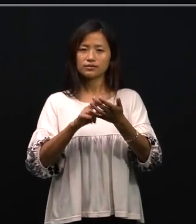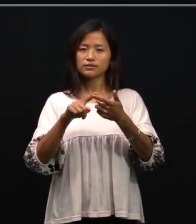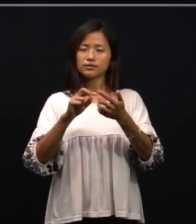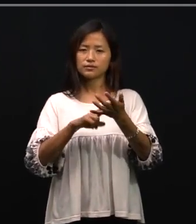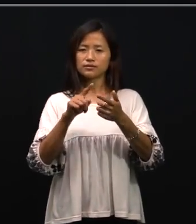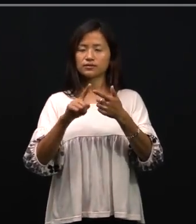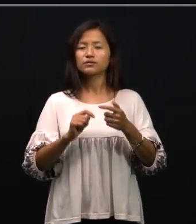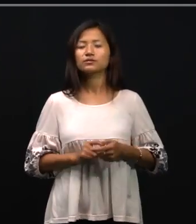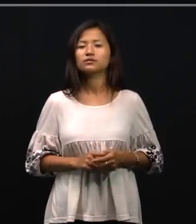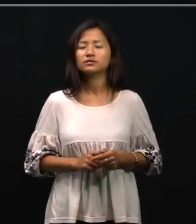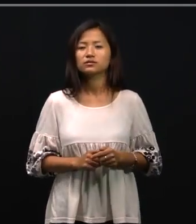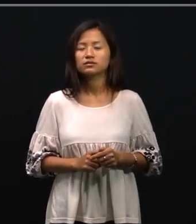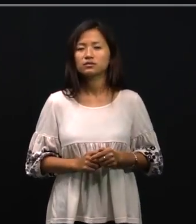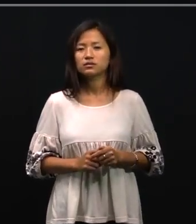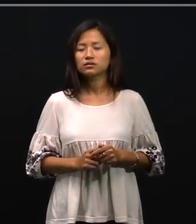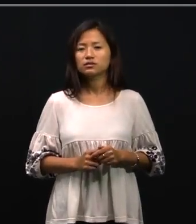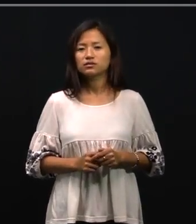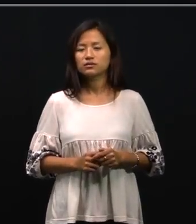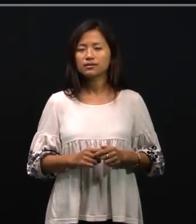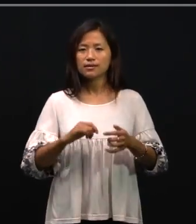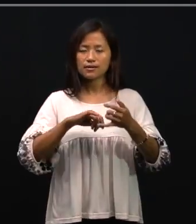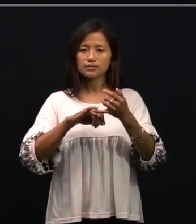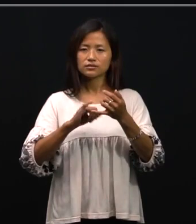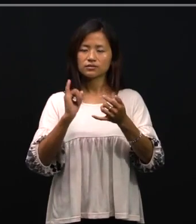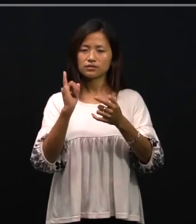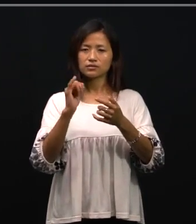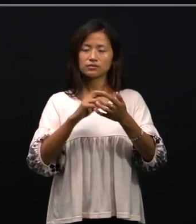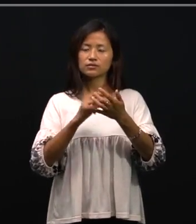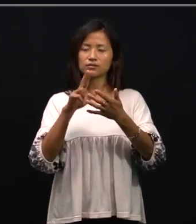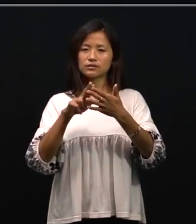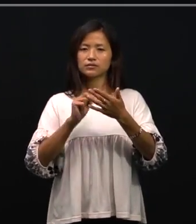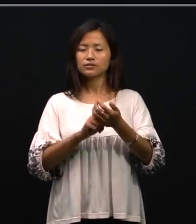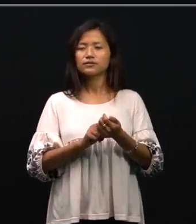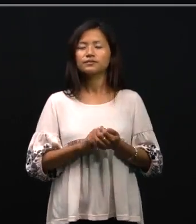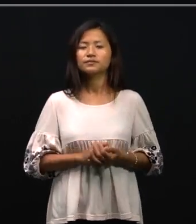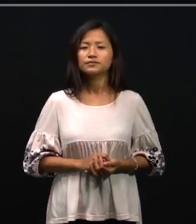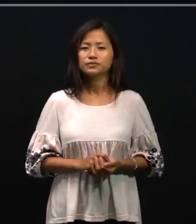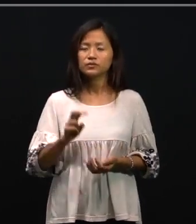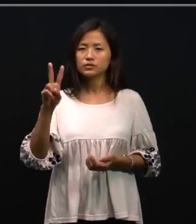nomial nomenclature. So a scientific name consisting of two words or two components